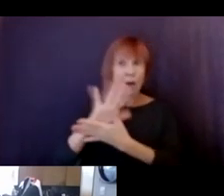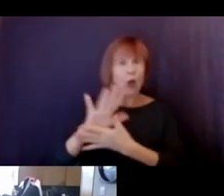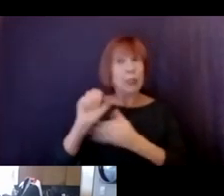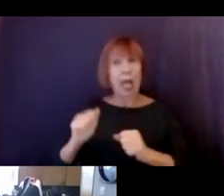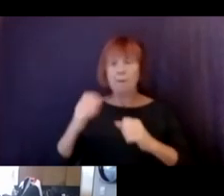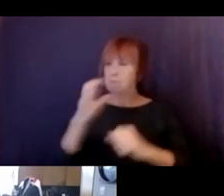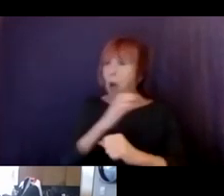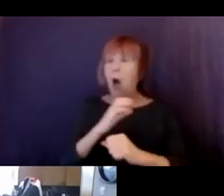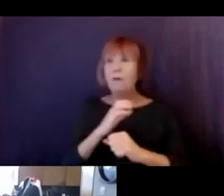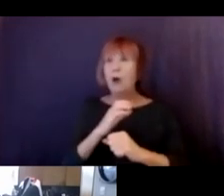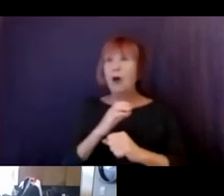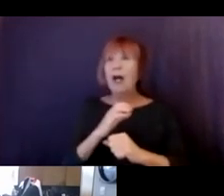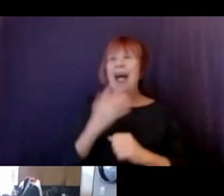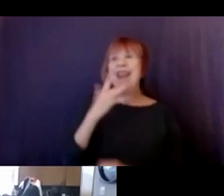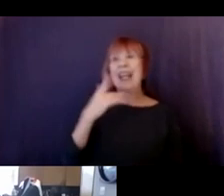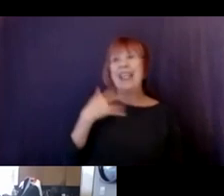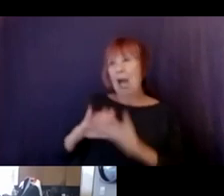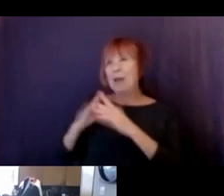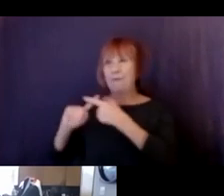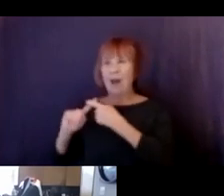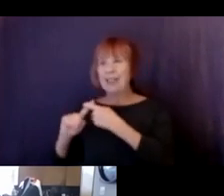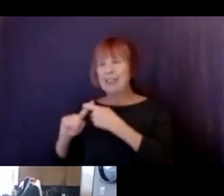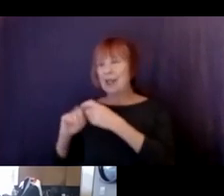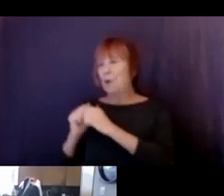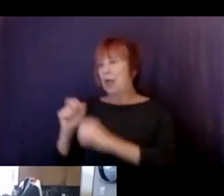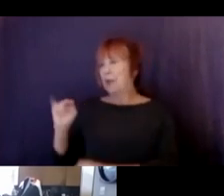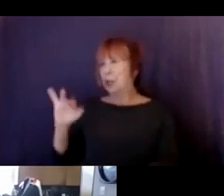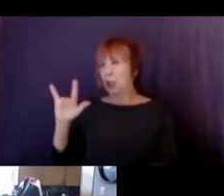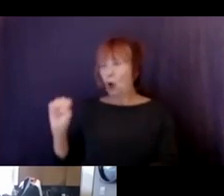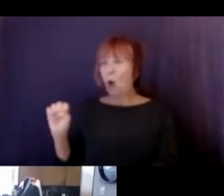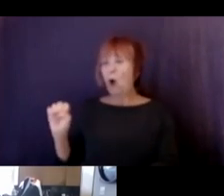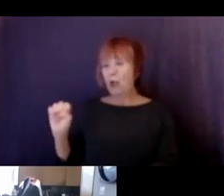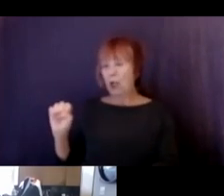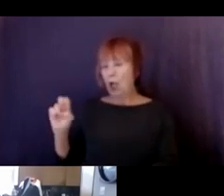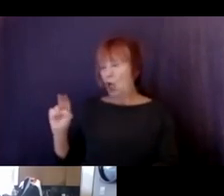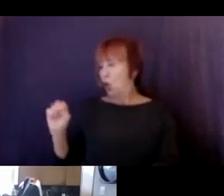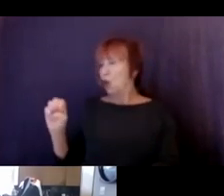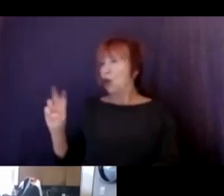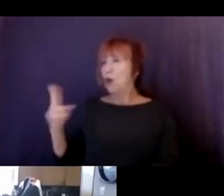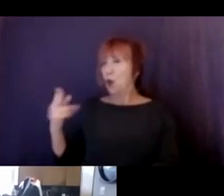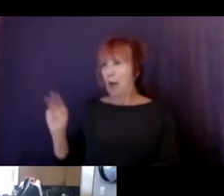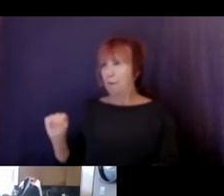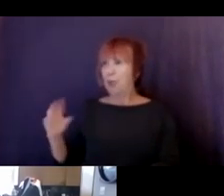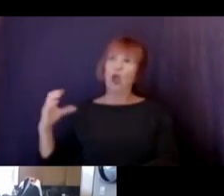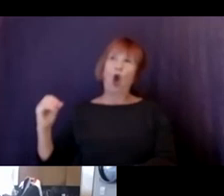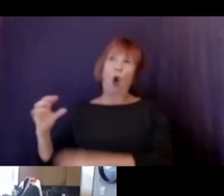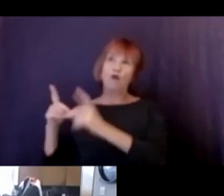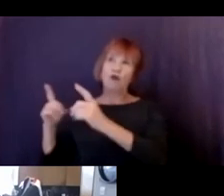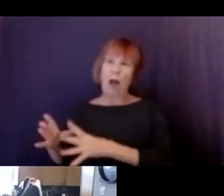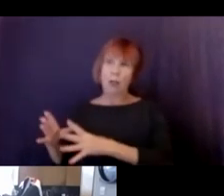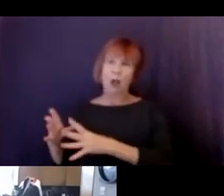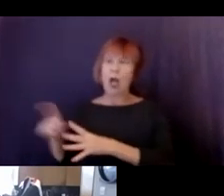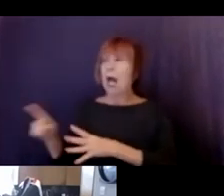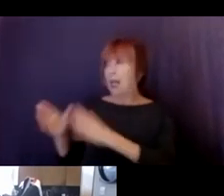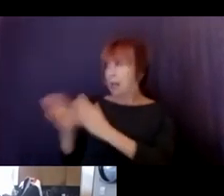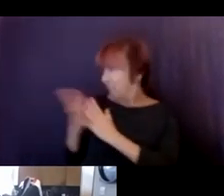fortunately, I became friends with Nicole Noonan, who's the co-director of the film, and asked her if she might want to make a